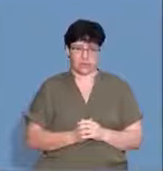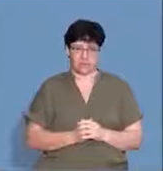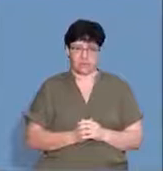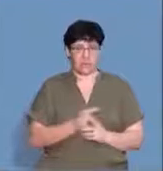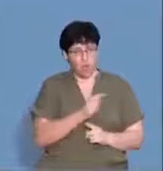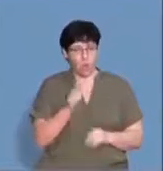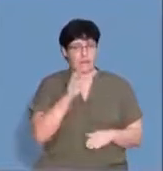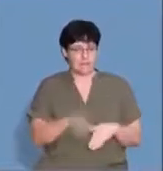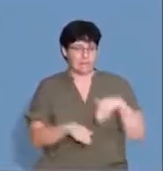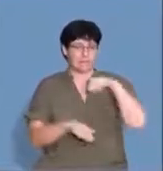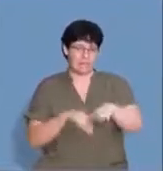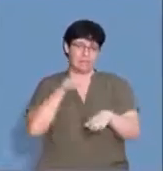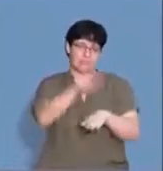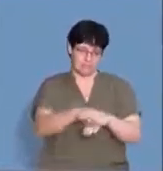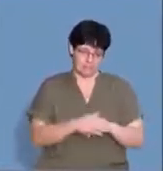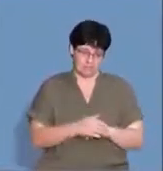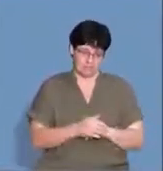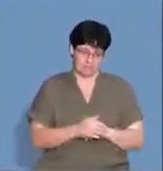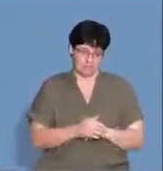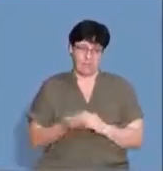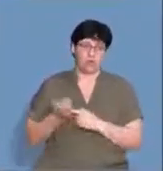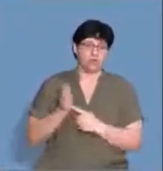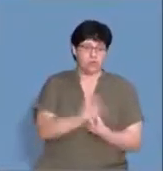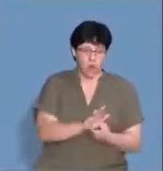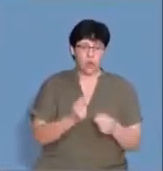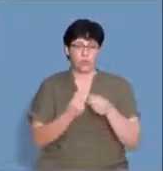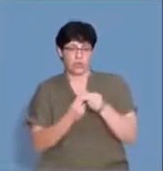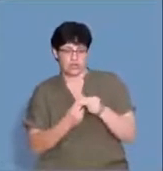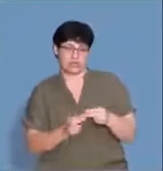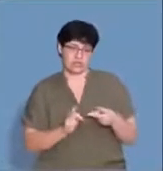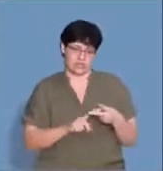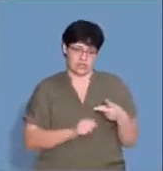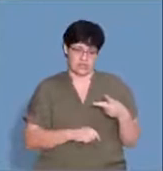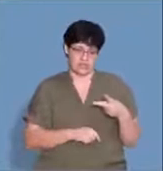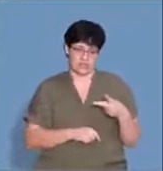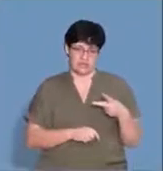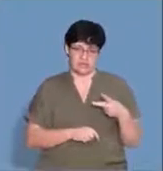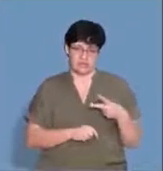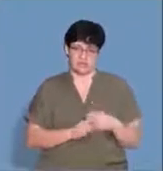All steps. Show working. Show unit.